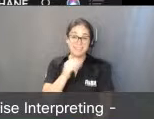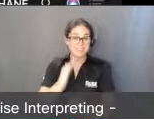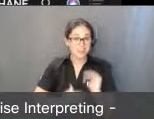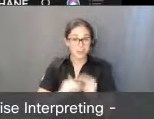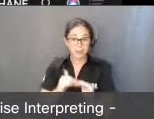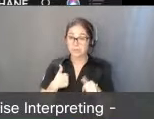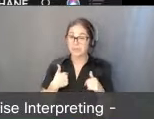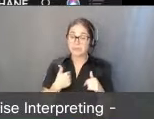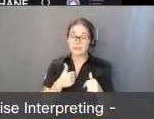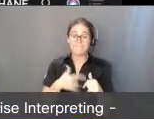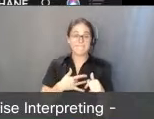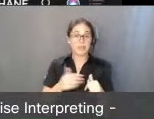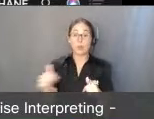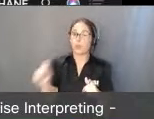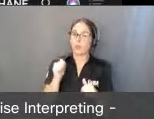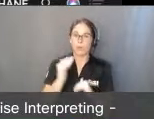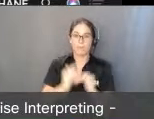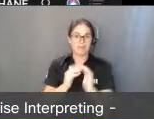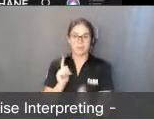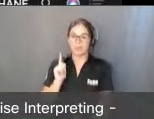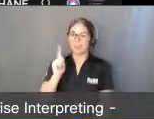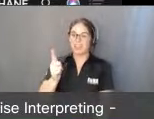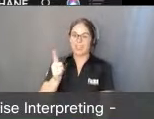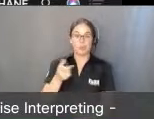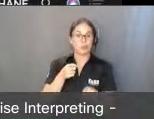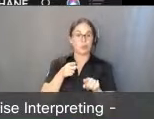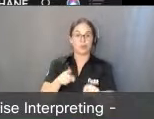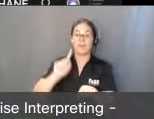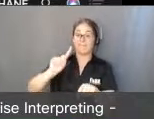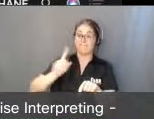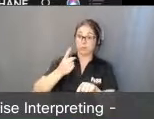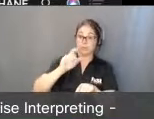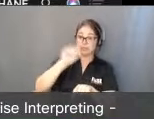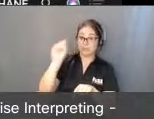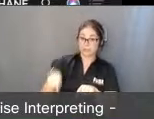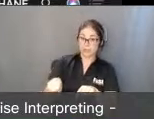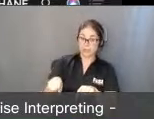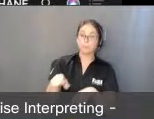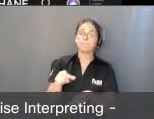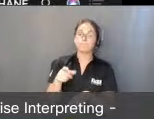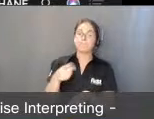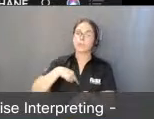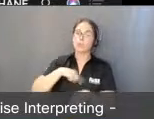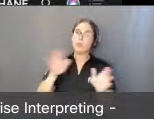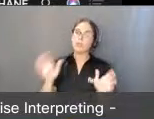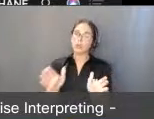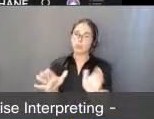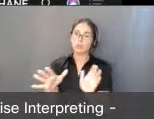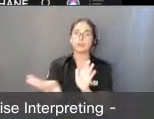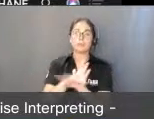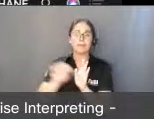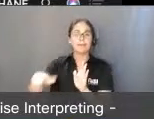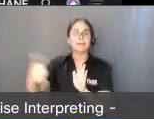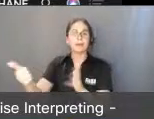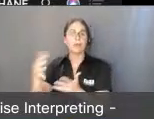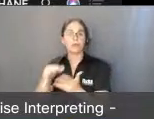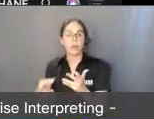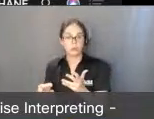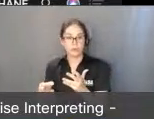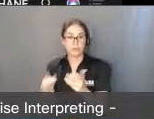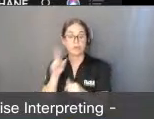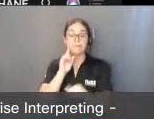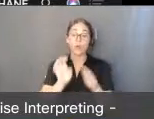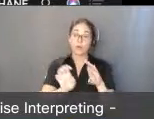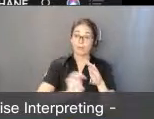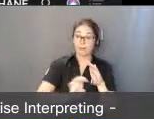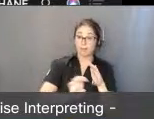their student to attend class on campus at any time during the first semester, they were encouraged to choose one of the other options, which are for